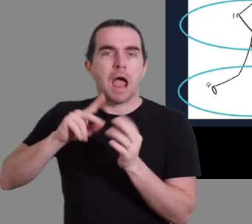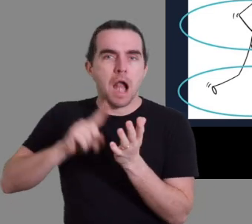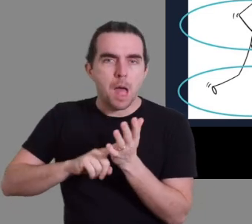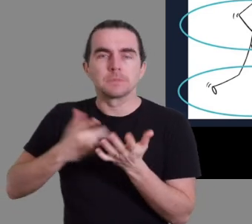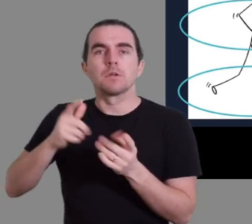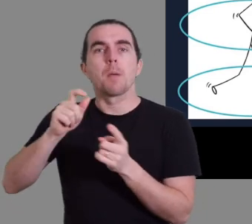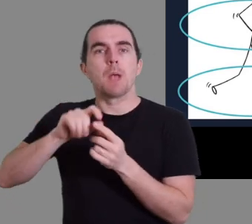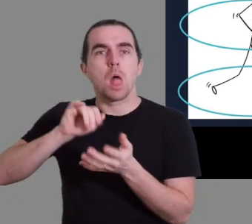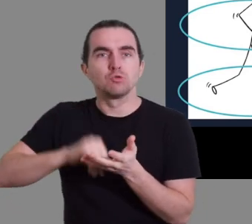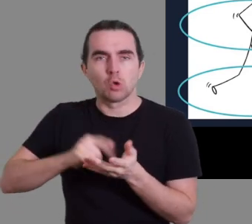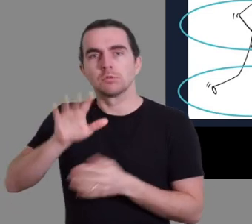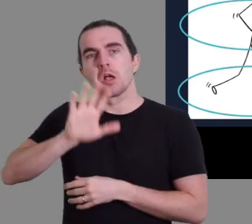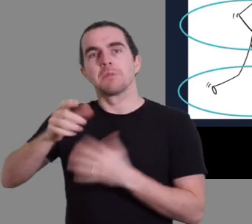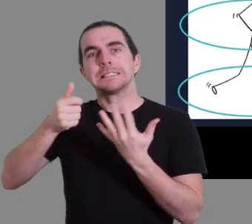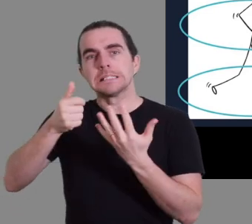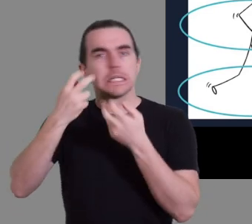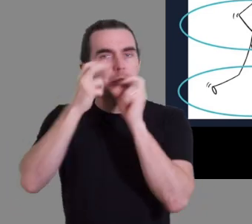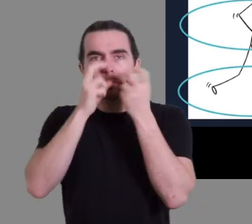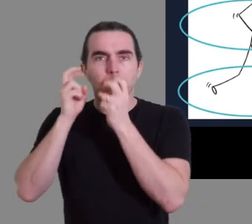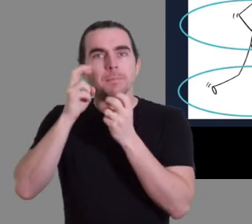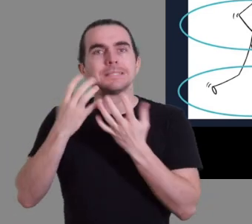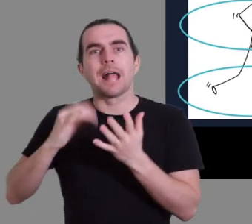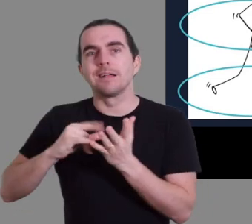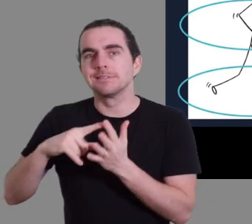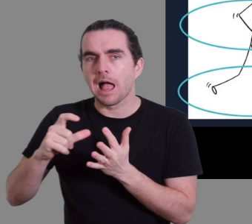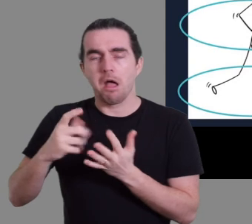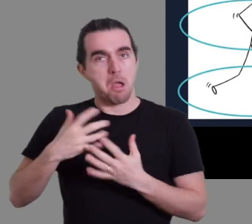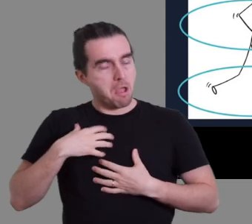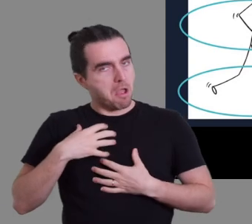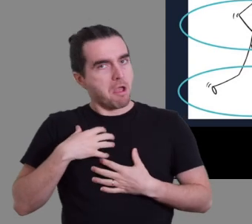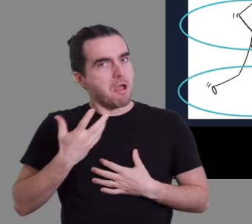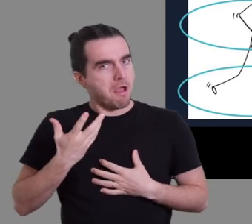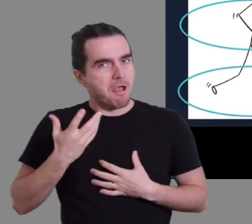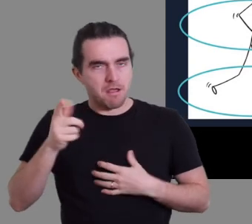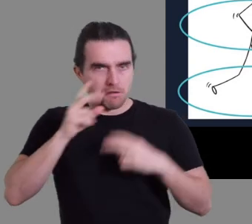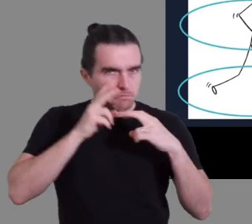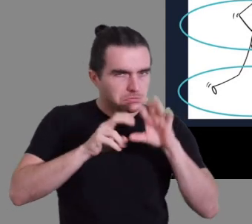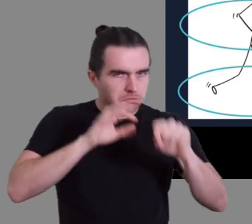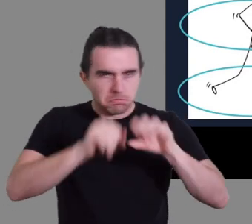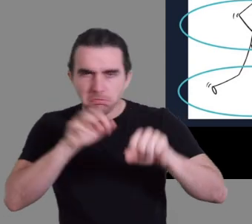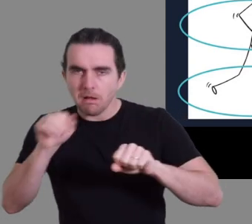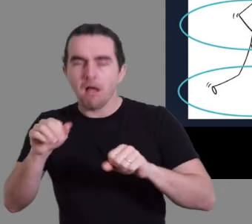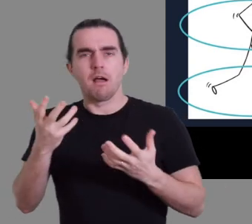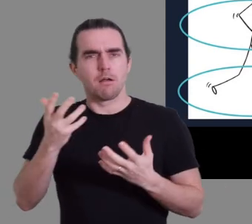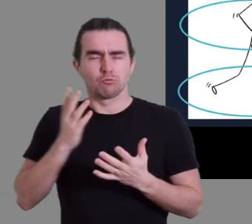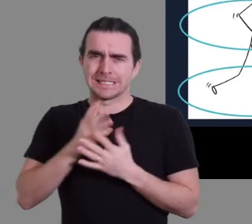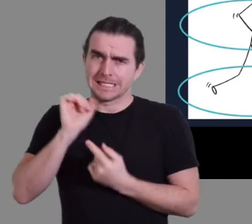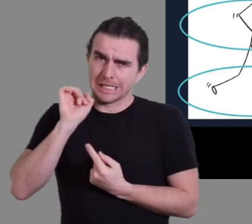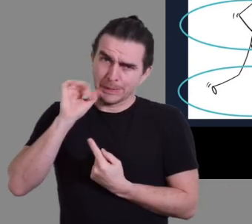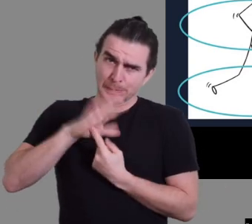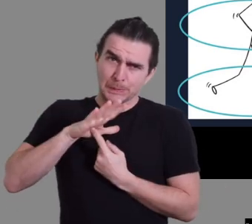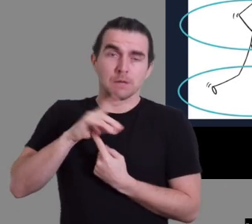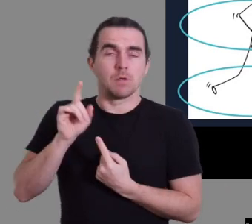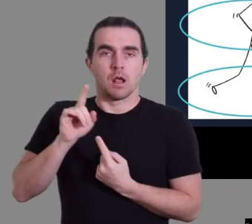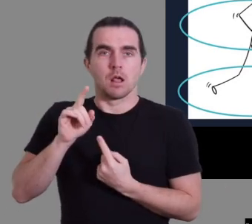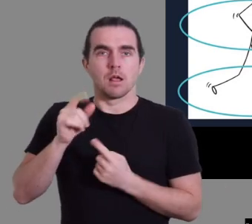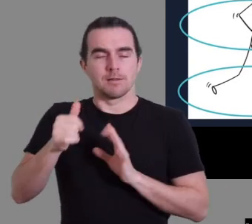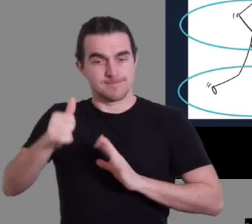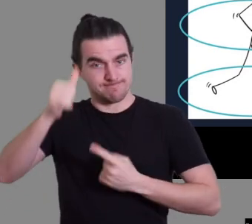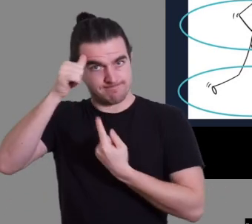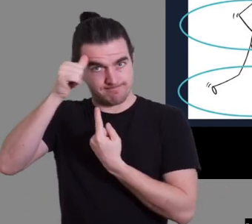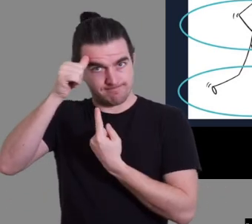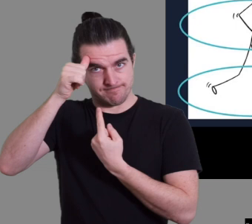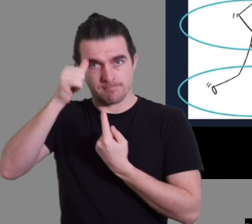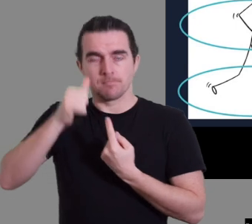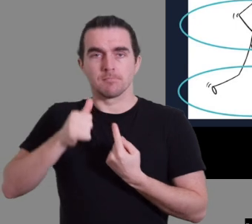like Lampard and Scholes were 6 scans in 10 seconds. So that's an absolute key to everything here, in the